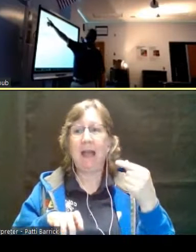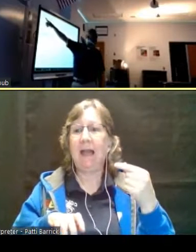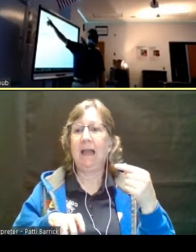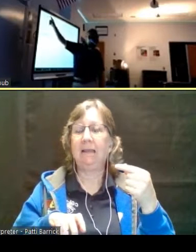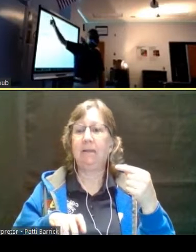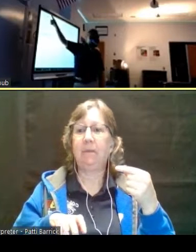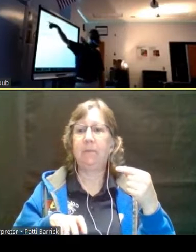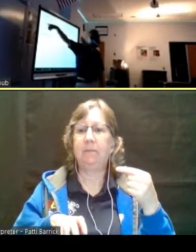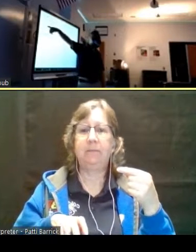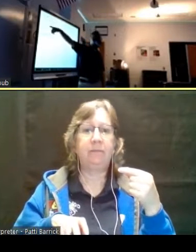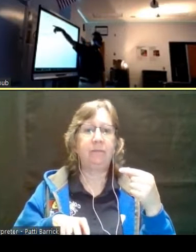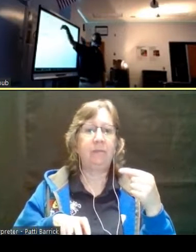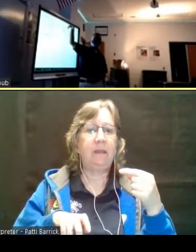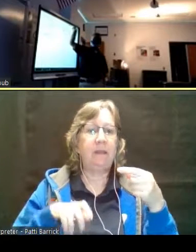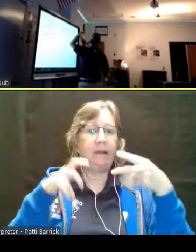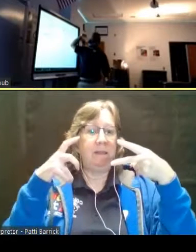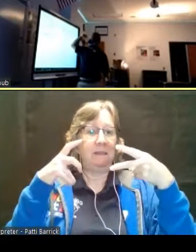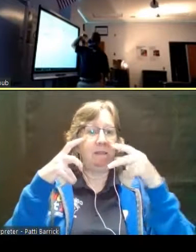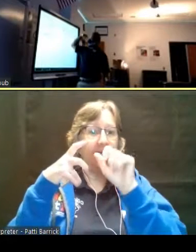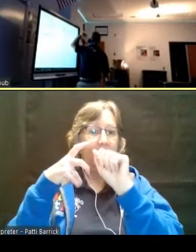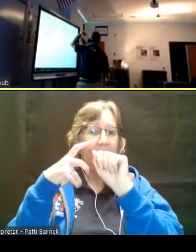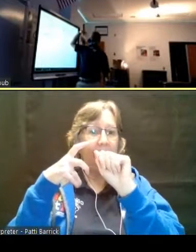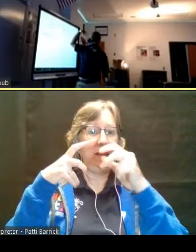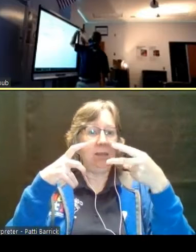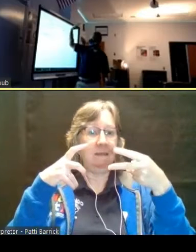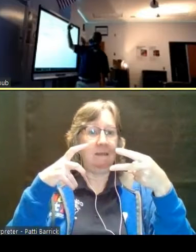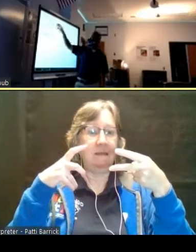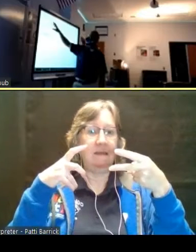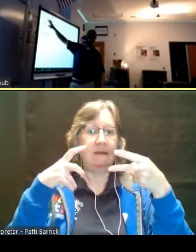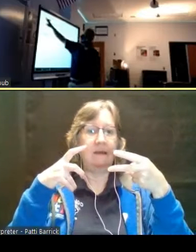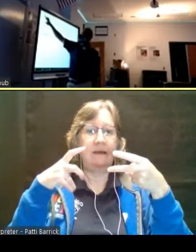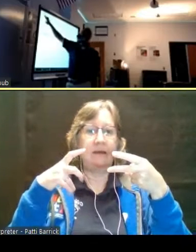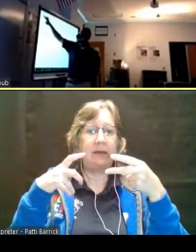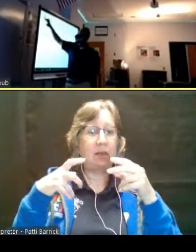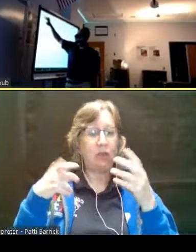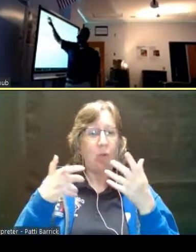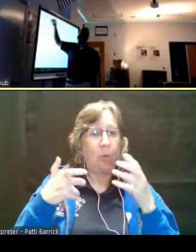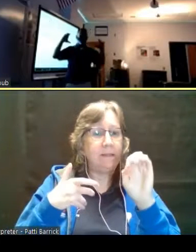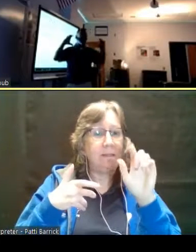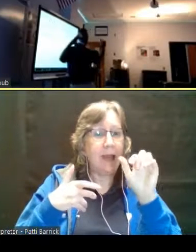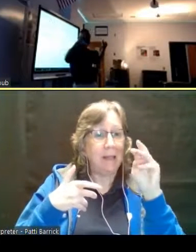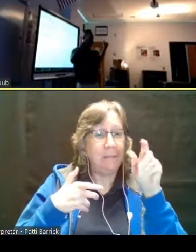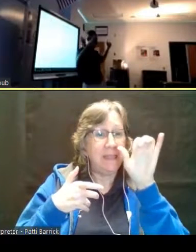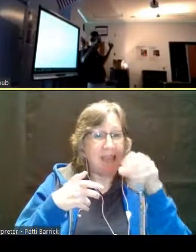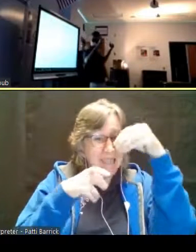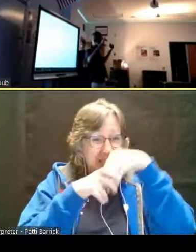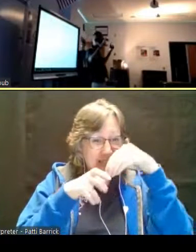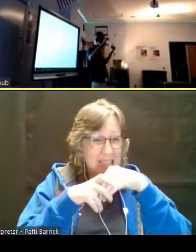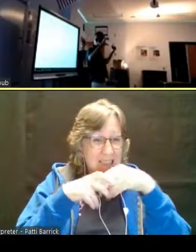anchor tags kind of go together. So if you want to know what the element is, it's the stuff inside of the curve,